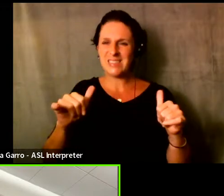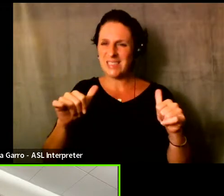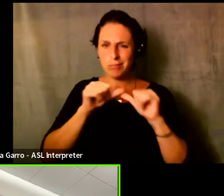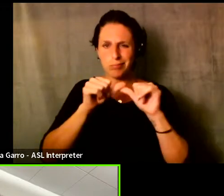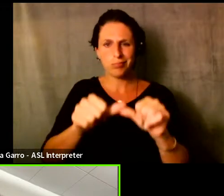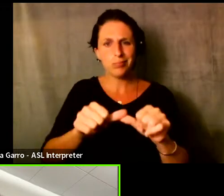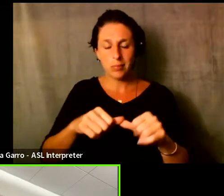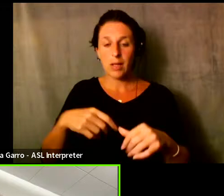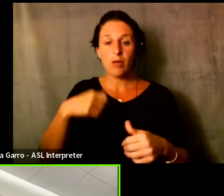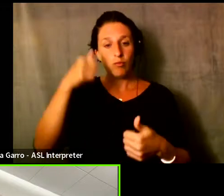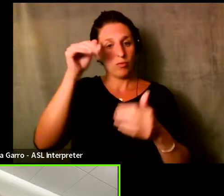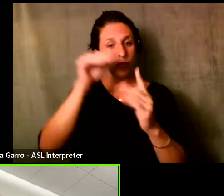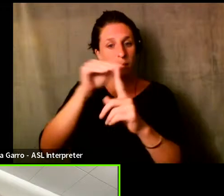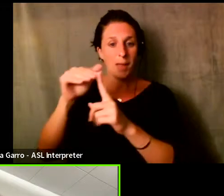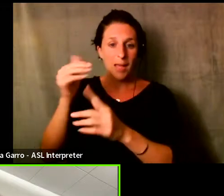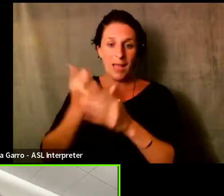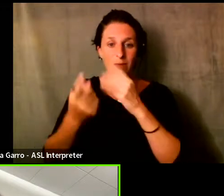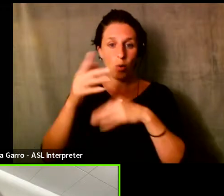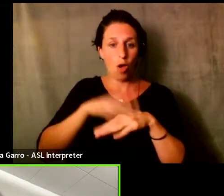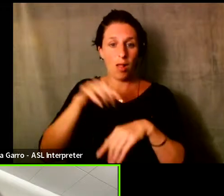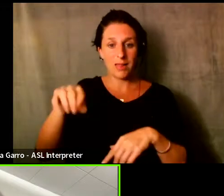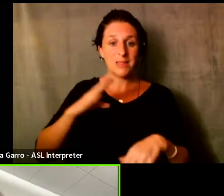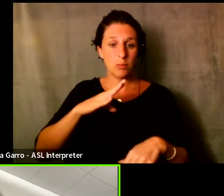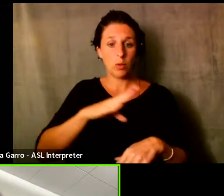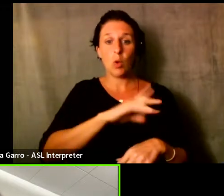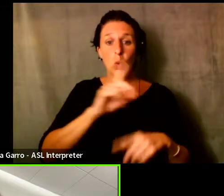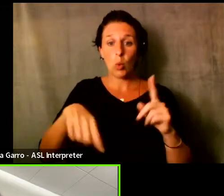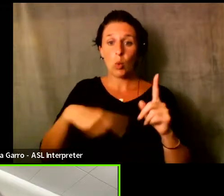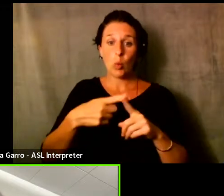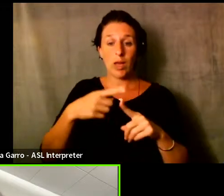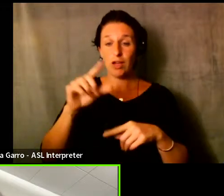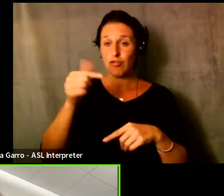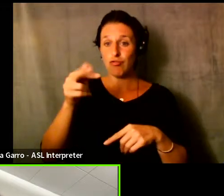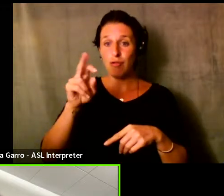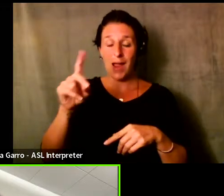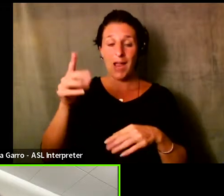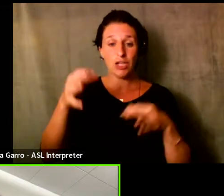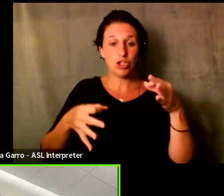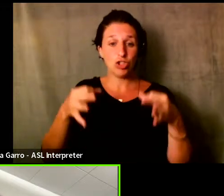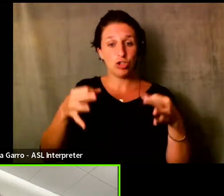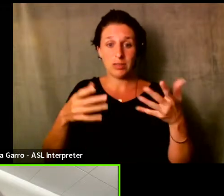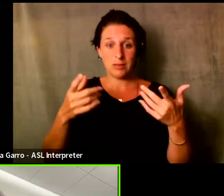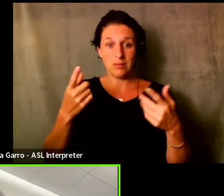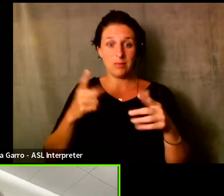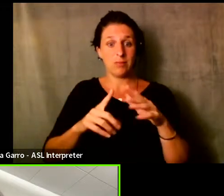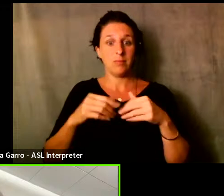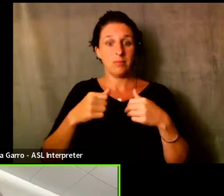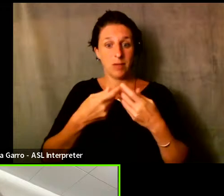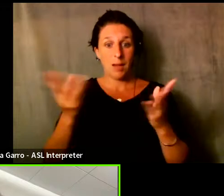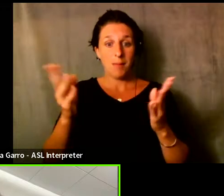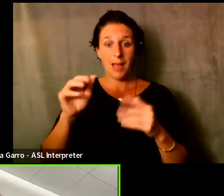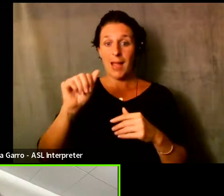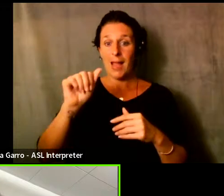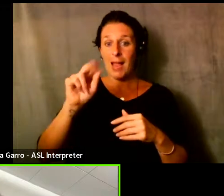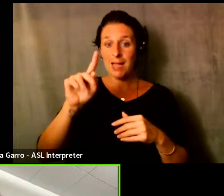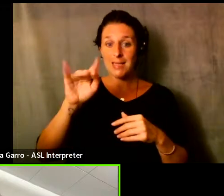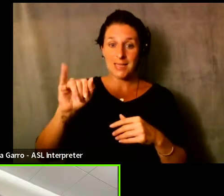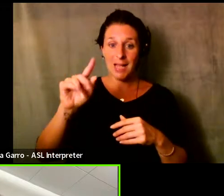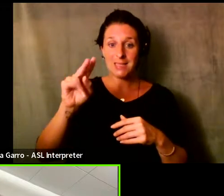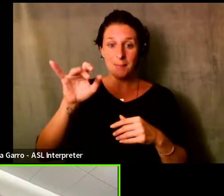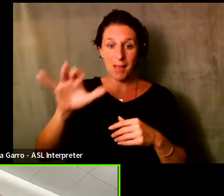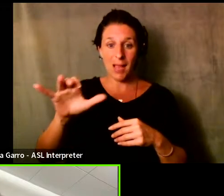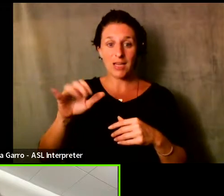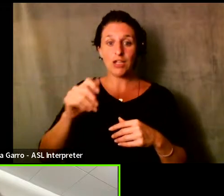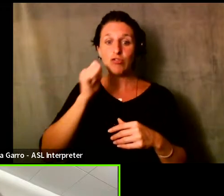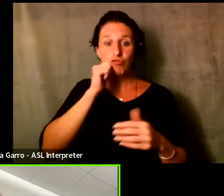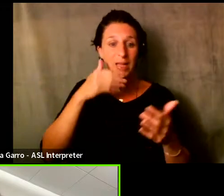remind everyone on this board that when the grand jury came out, it was anti-Semitic, racist comments that happened at